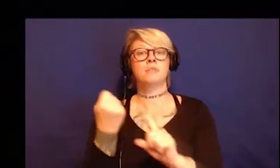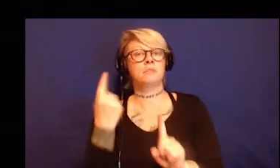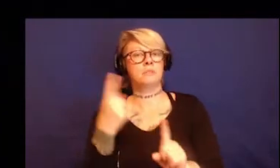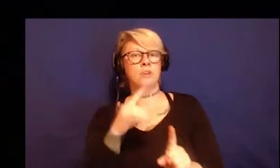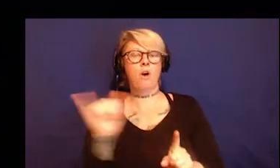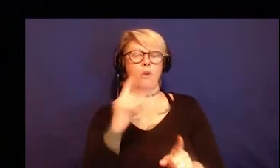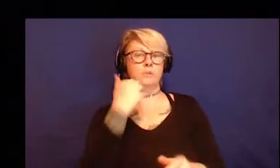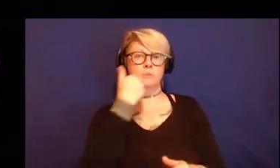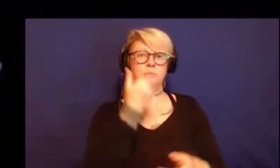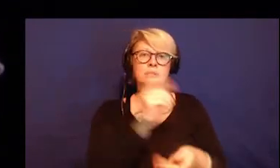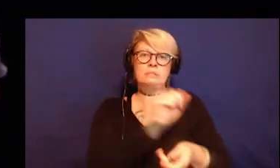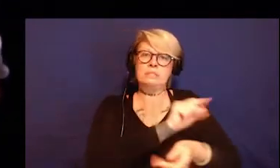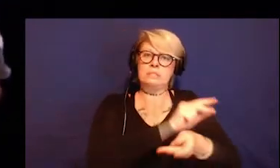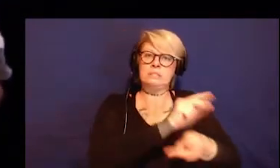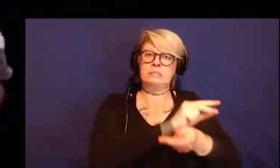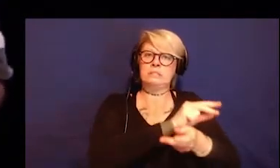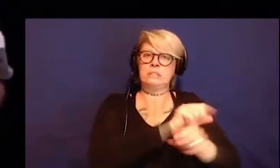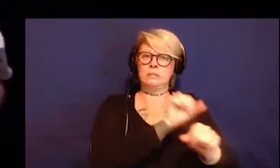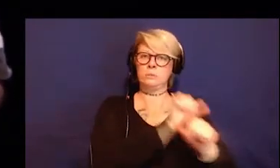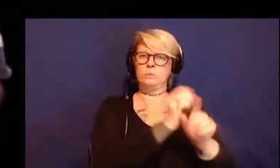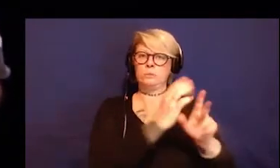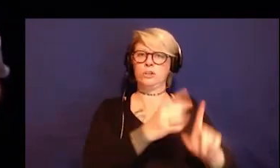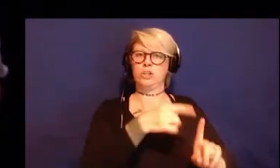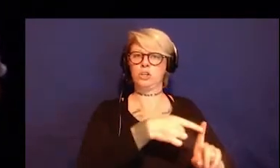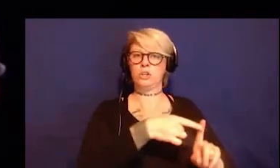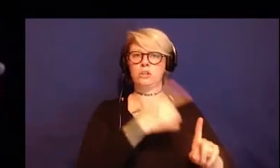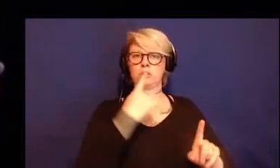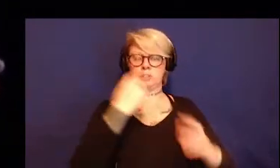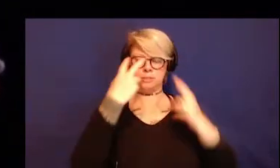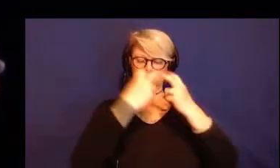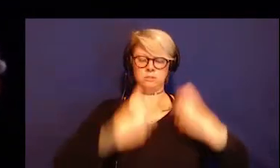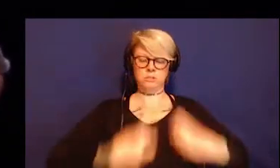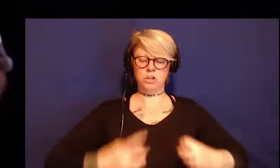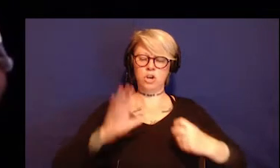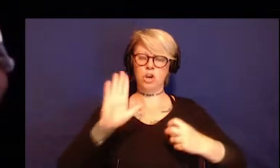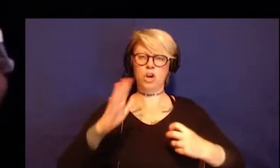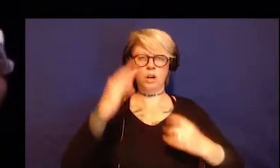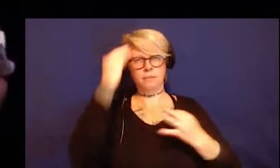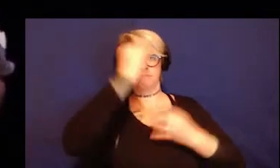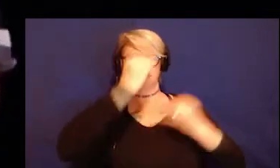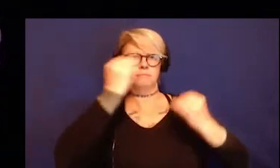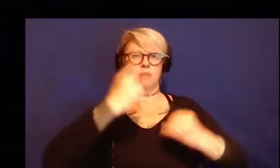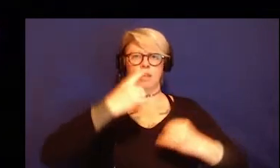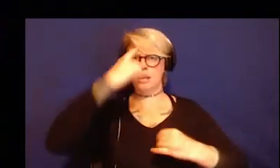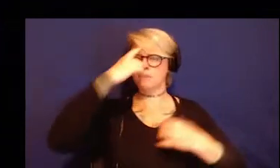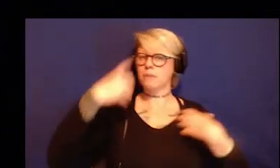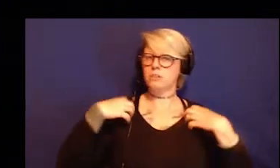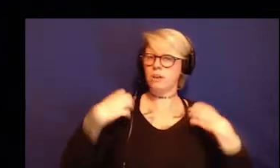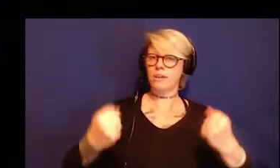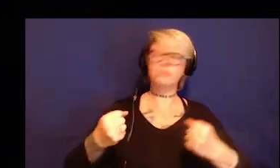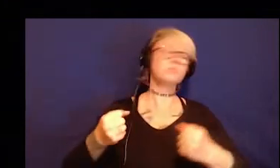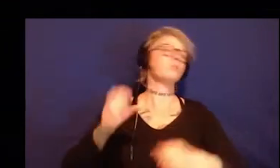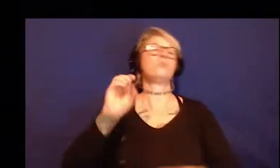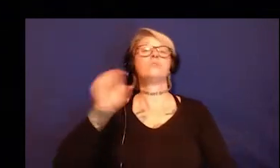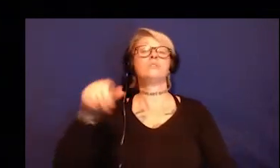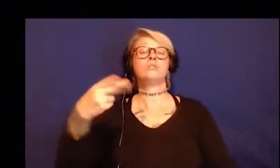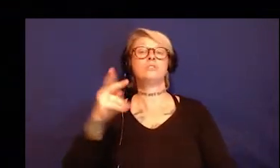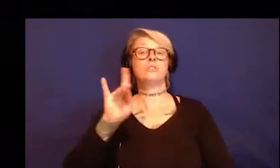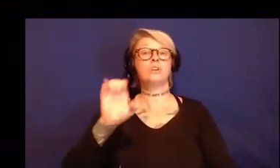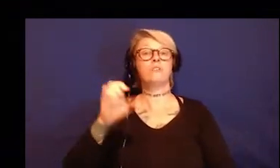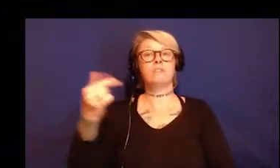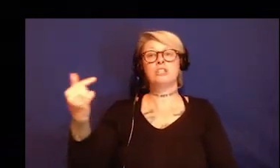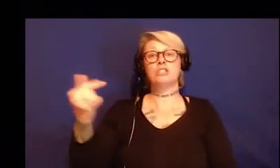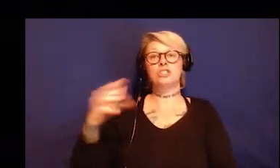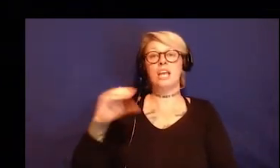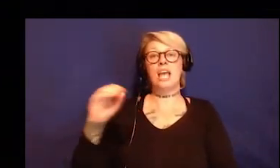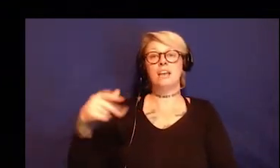complicated family, and mental health. This was a little bit of direction from Sophie G. And Anaïs and Phyllis Gooden